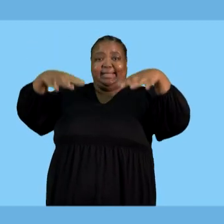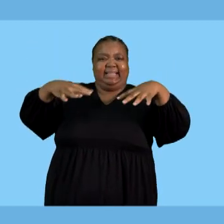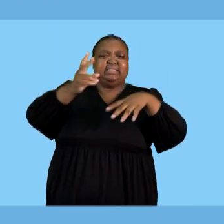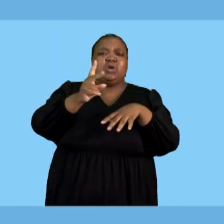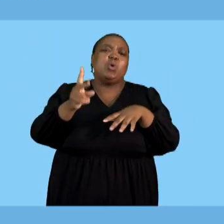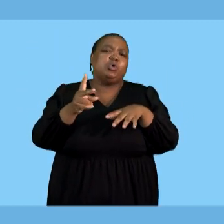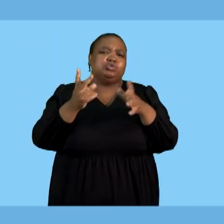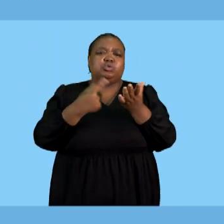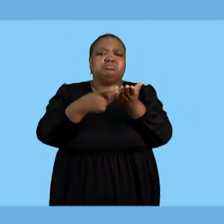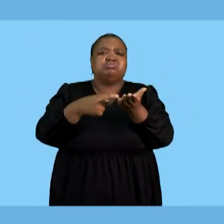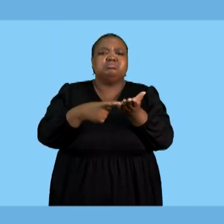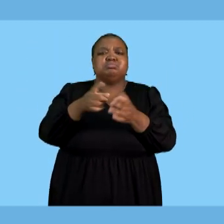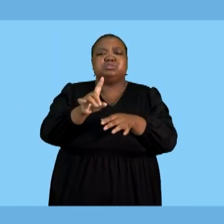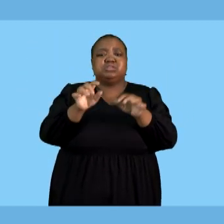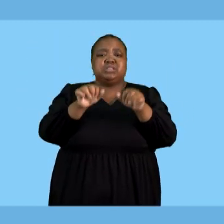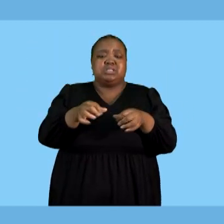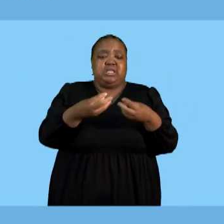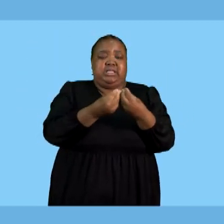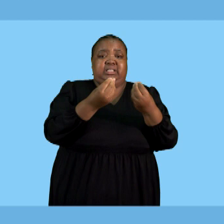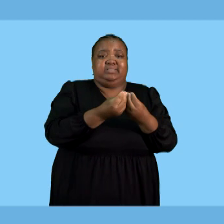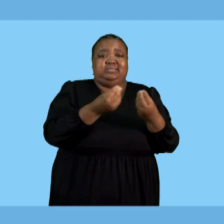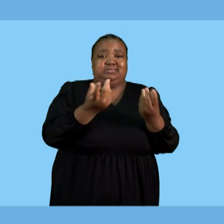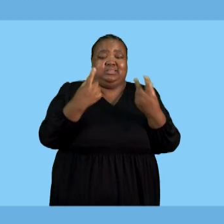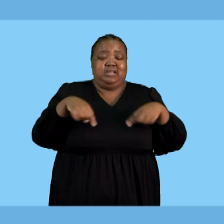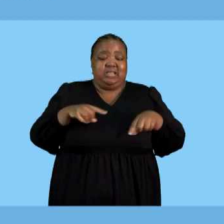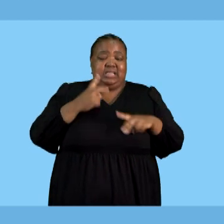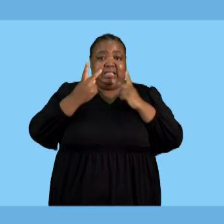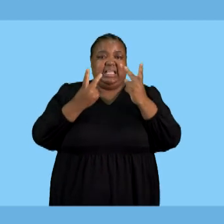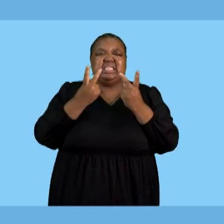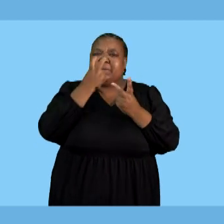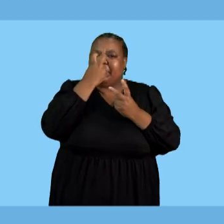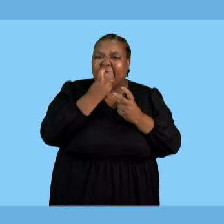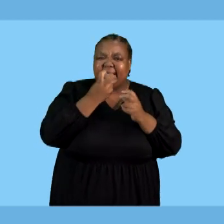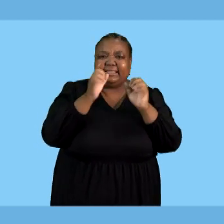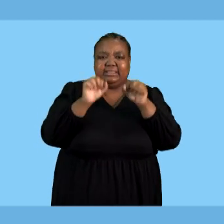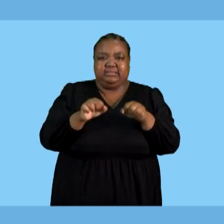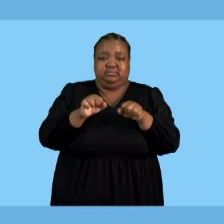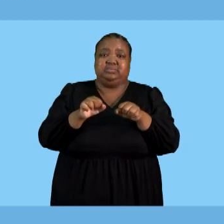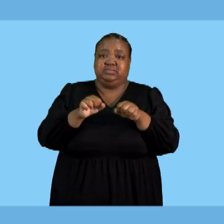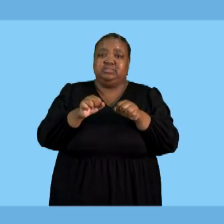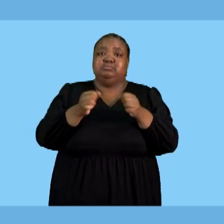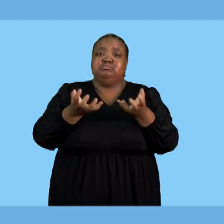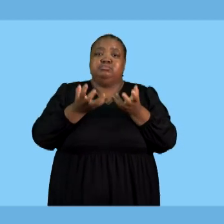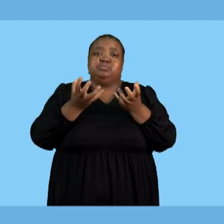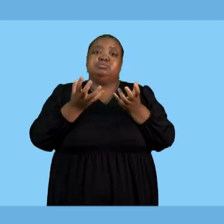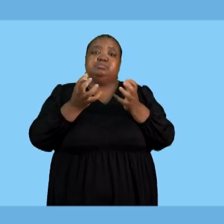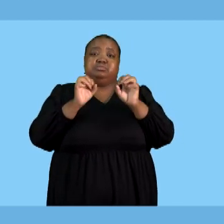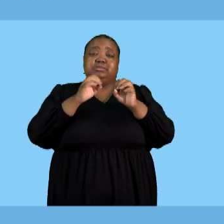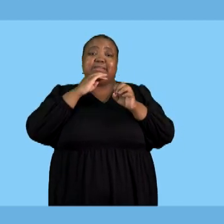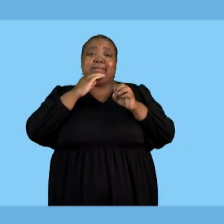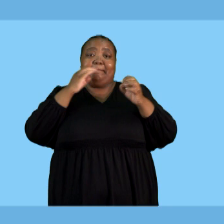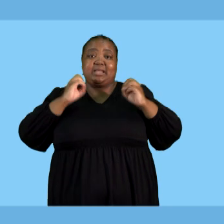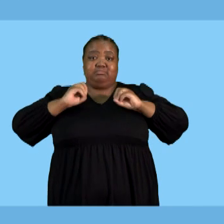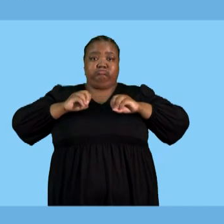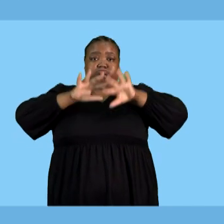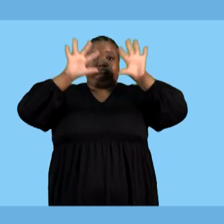And then we've also talked about that when a substance, or rather when we are seeing black, we are actually saying that that